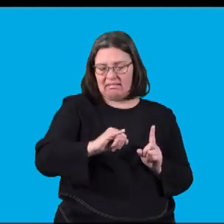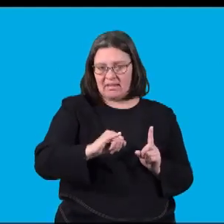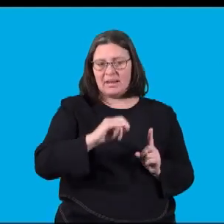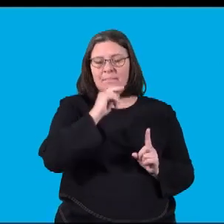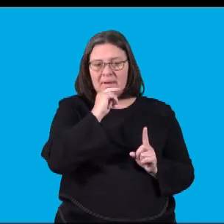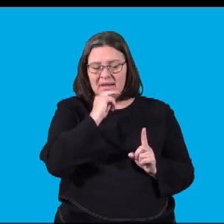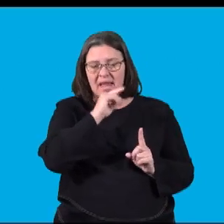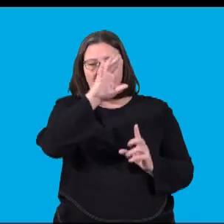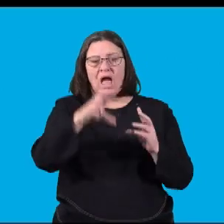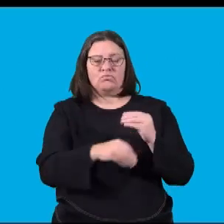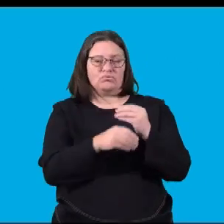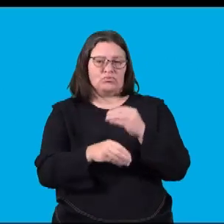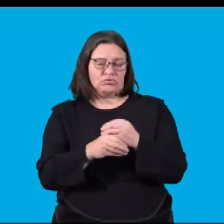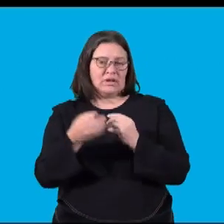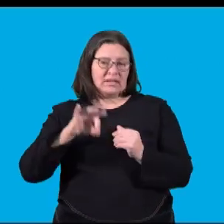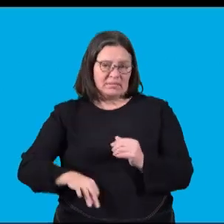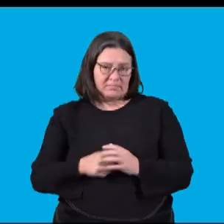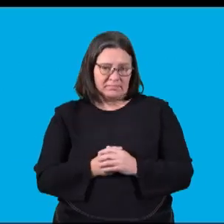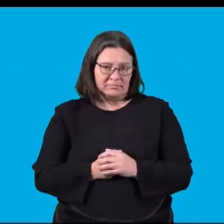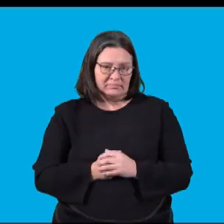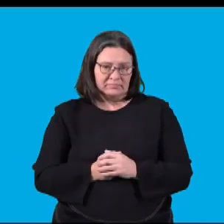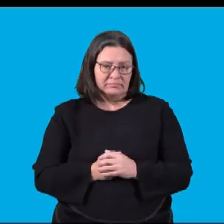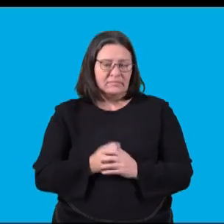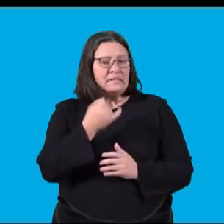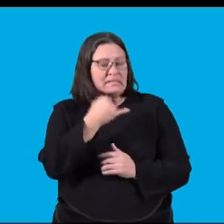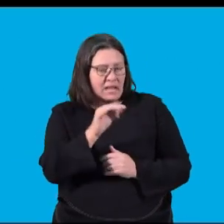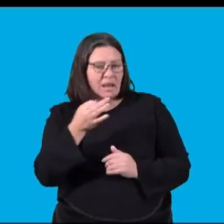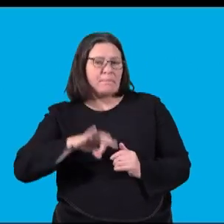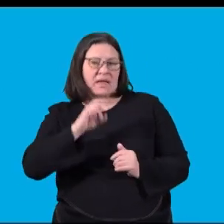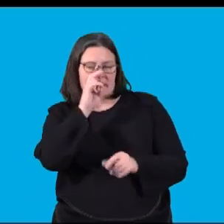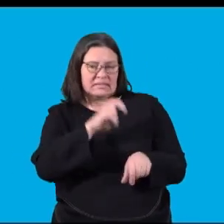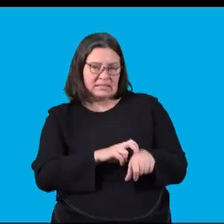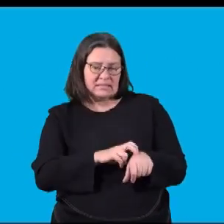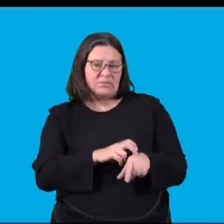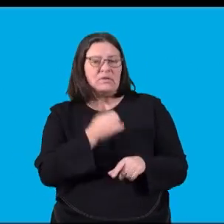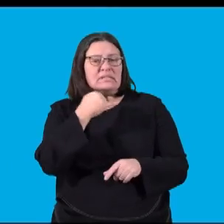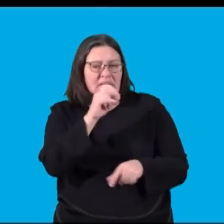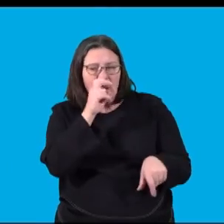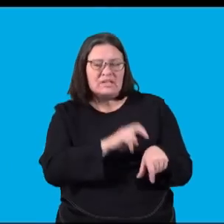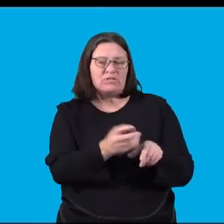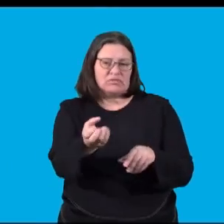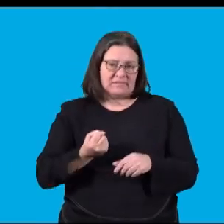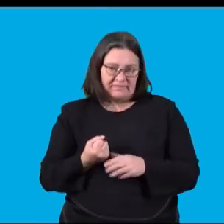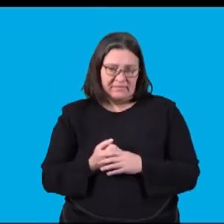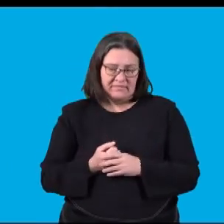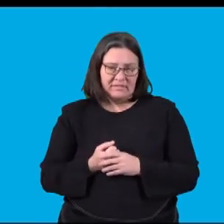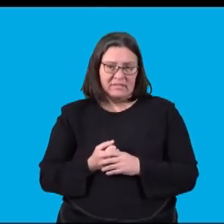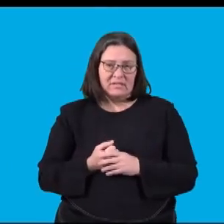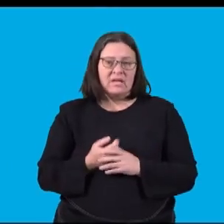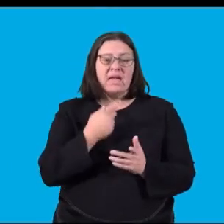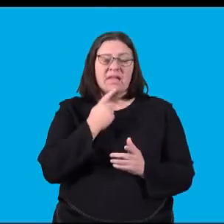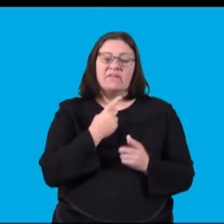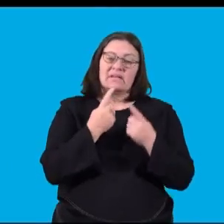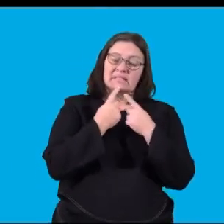this is accrued income. An amount is still due, and that amount we must still receive it. When